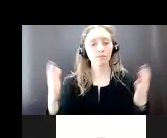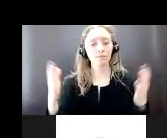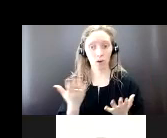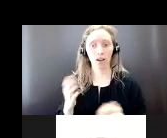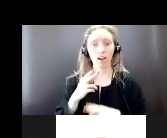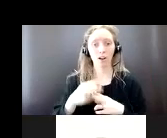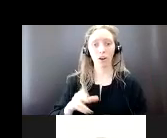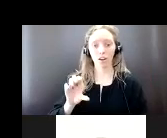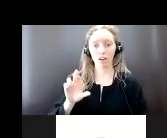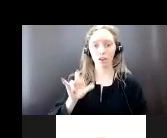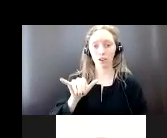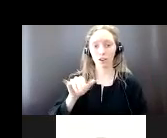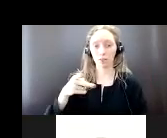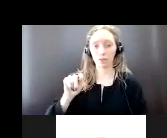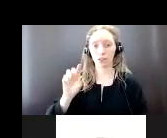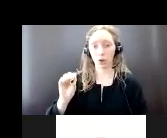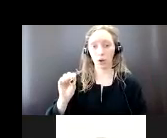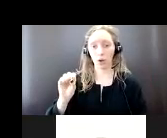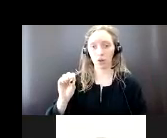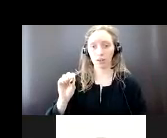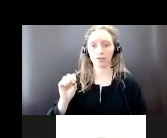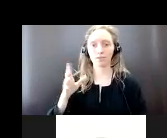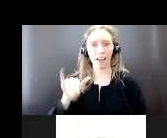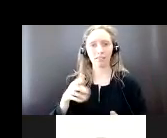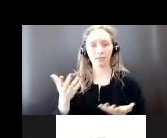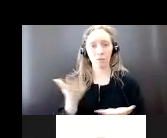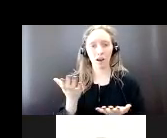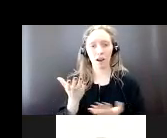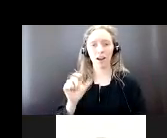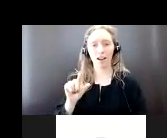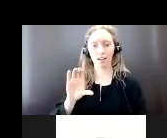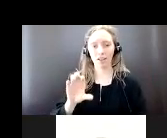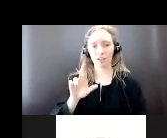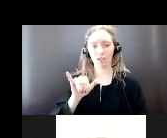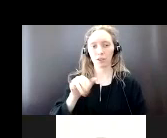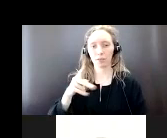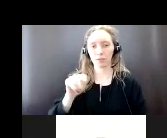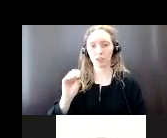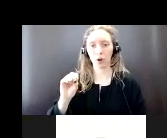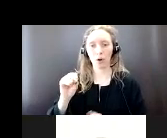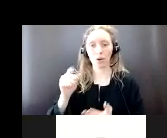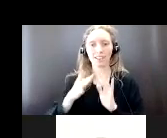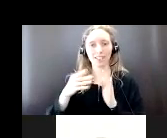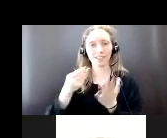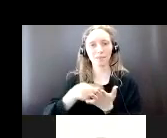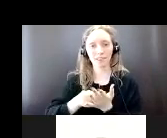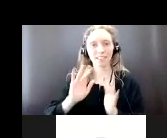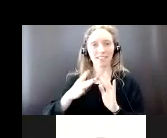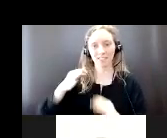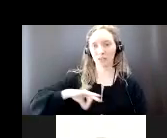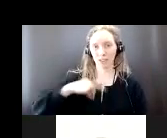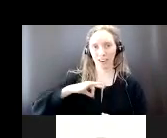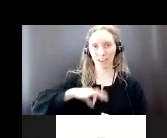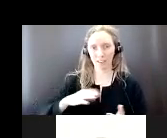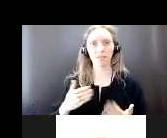under crypto assets. And there are new types of cryptocurrencies coming out every day. Every